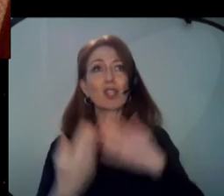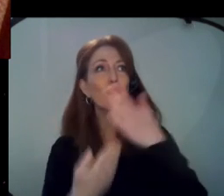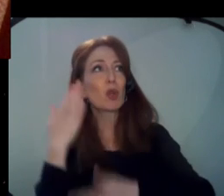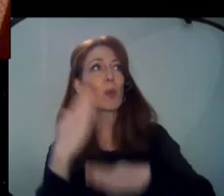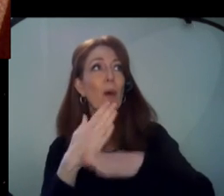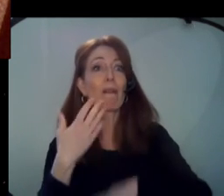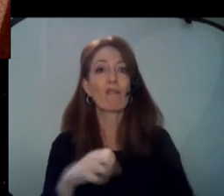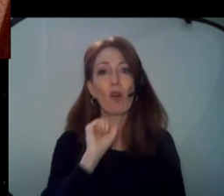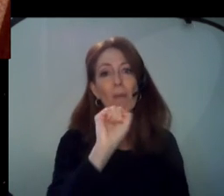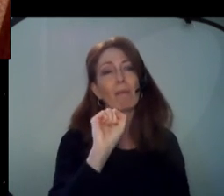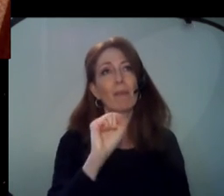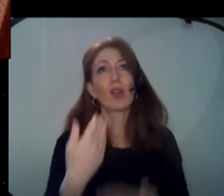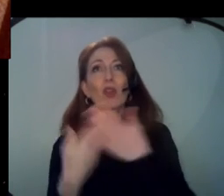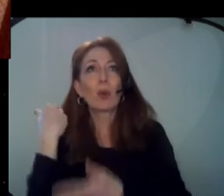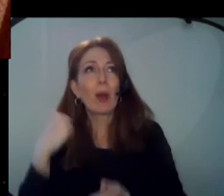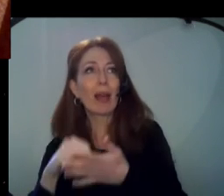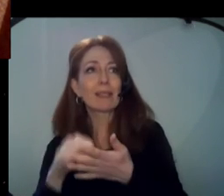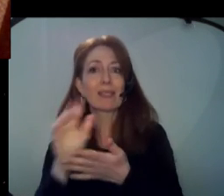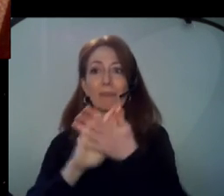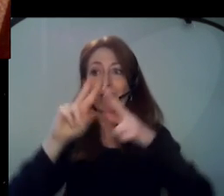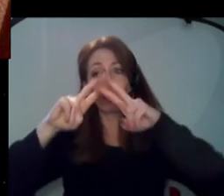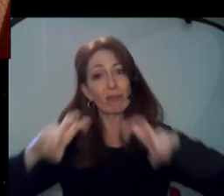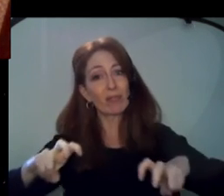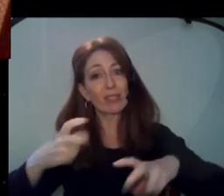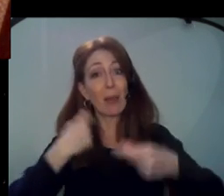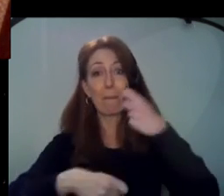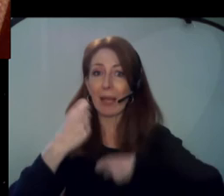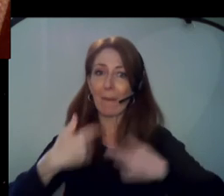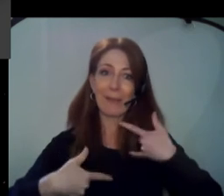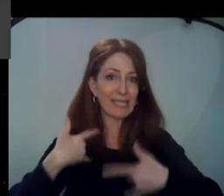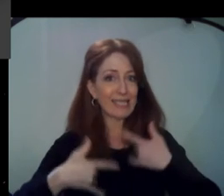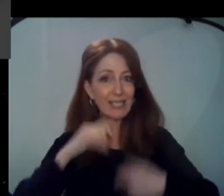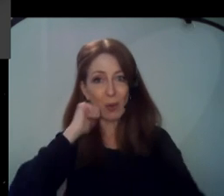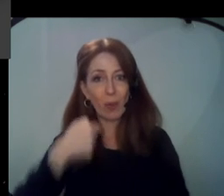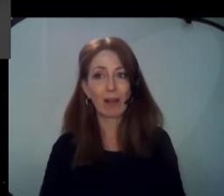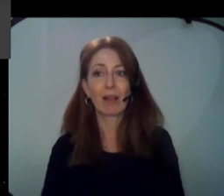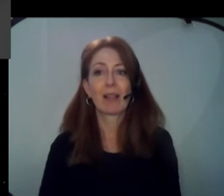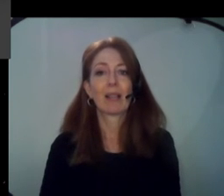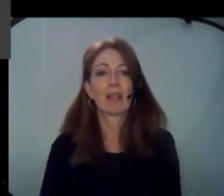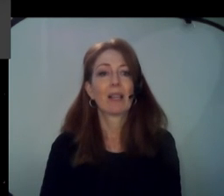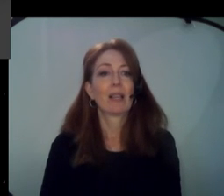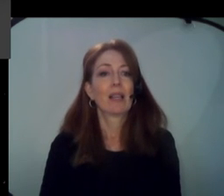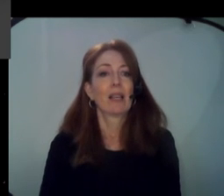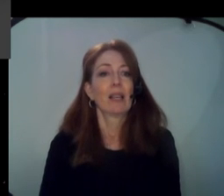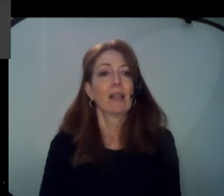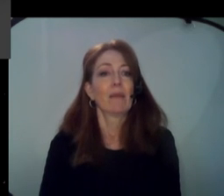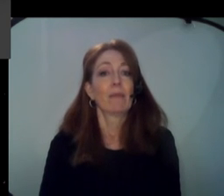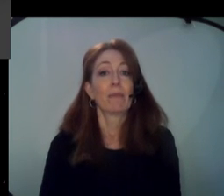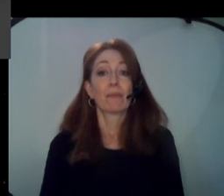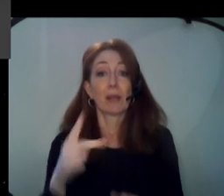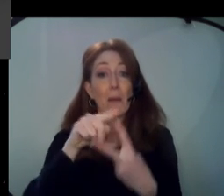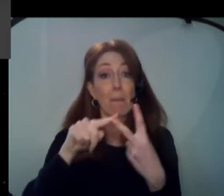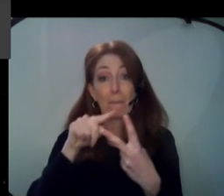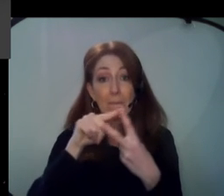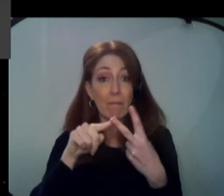new letters, and it's just going to get more and more exciting. So in answering that question, you both have already touched